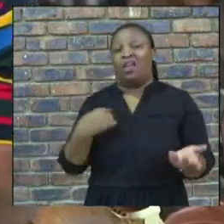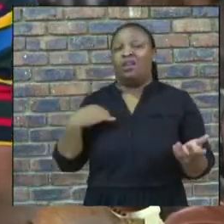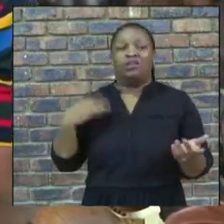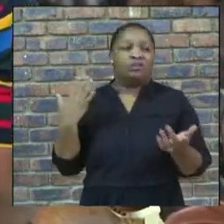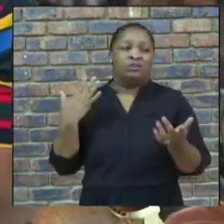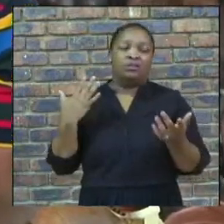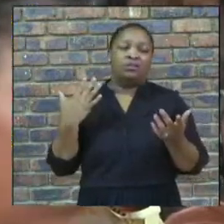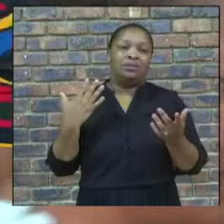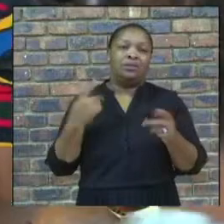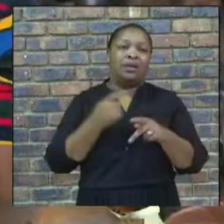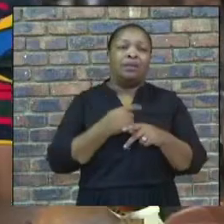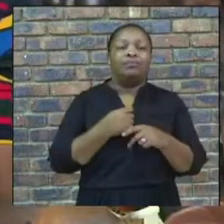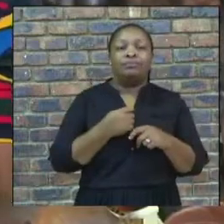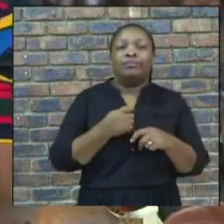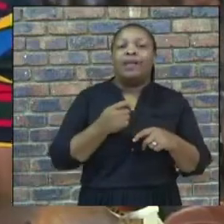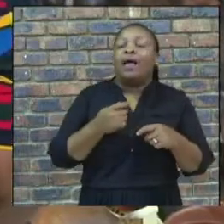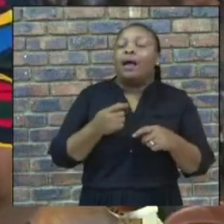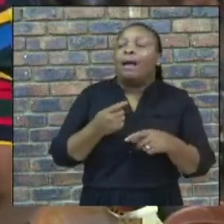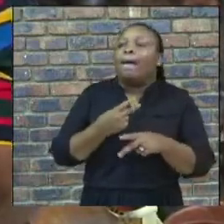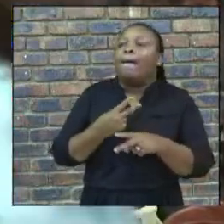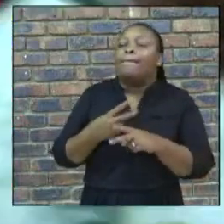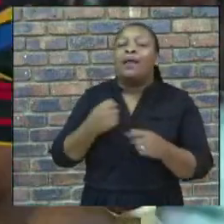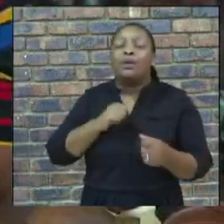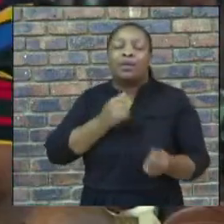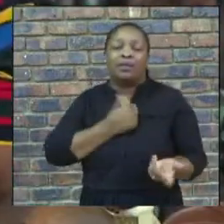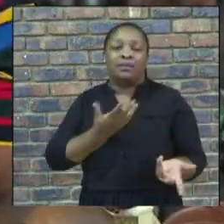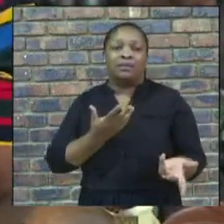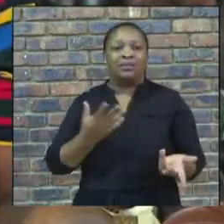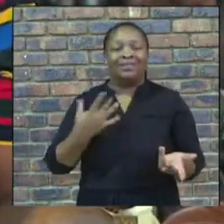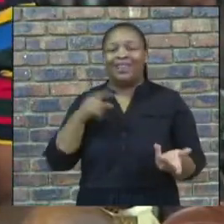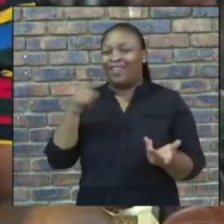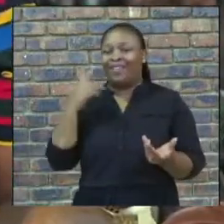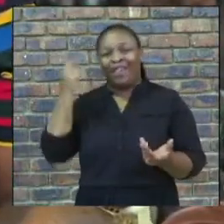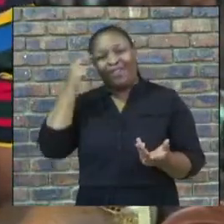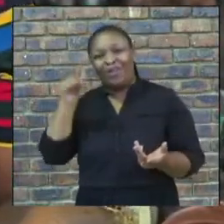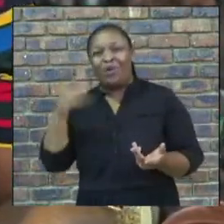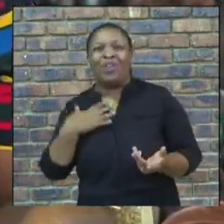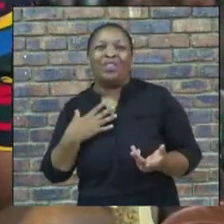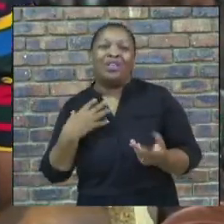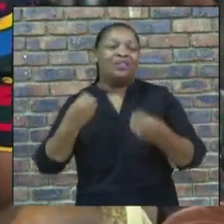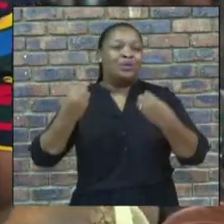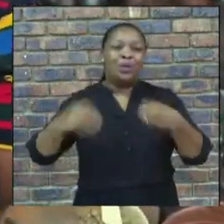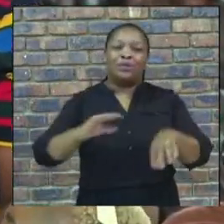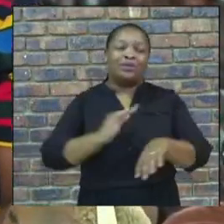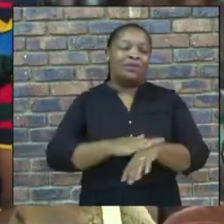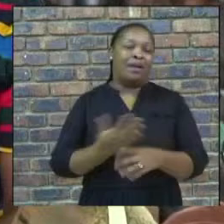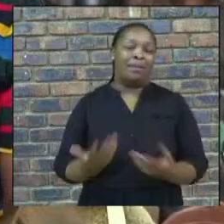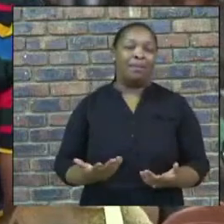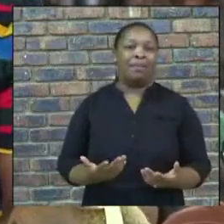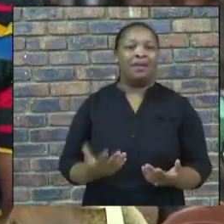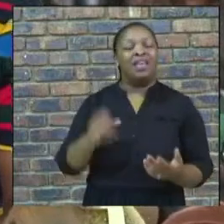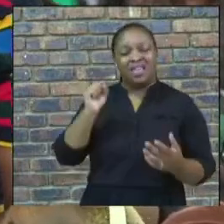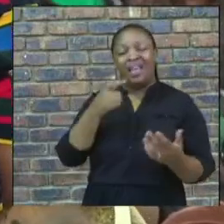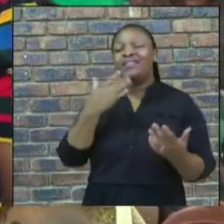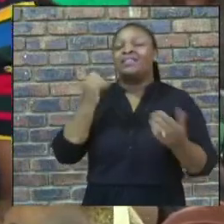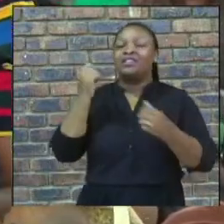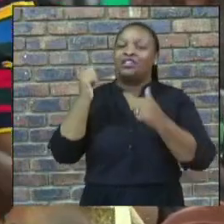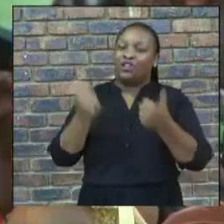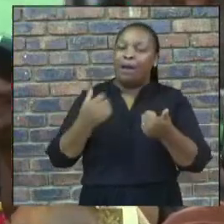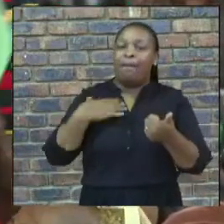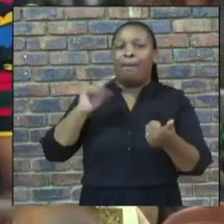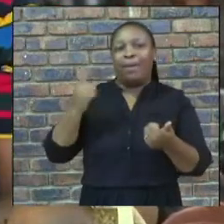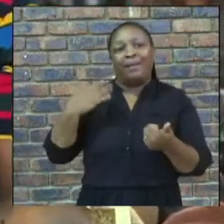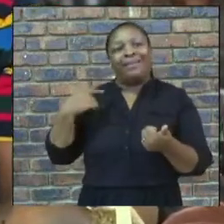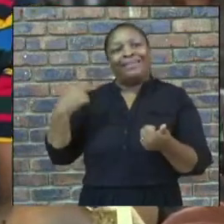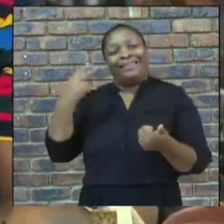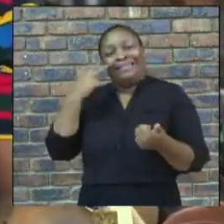the government says it's got the right to a percentage of share, which is good, but then there at